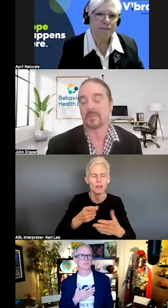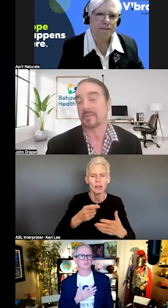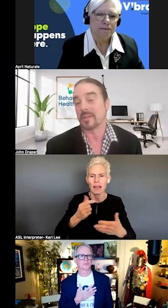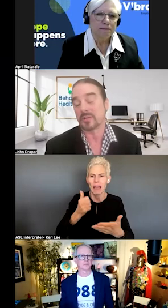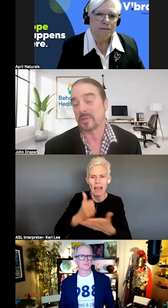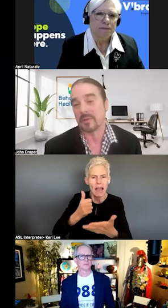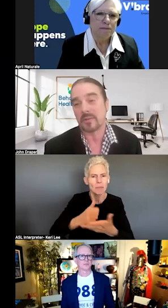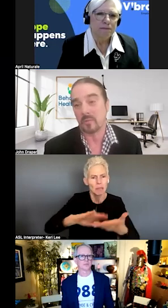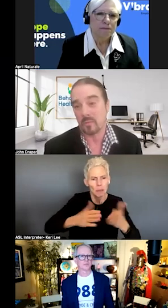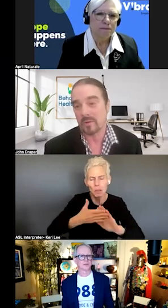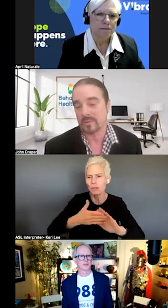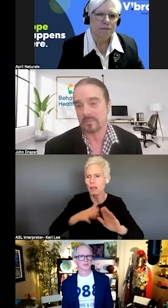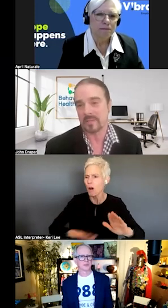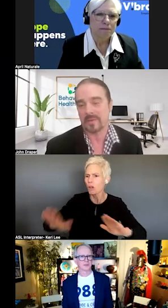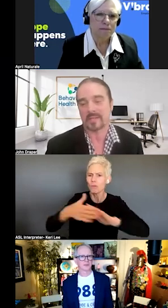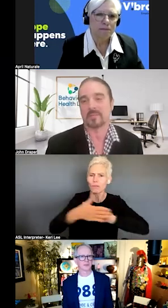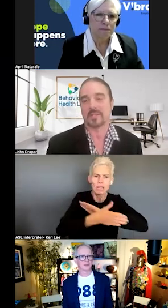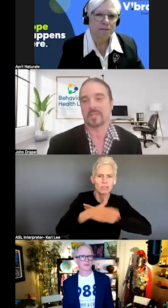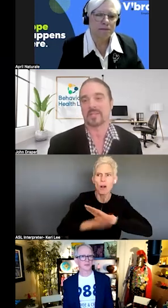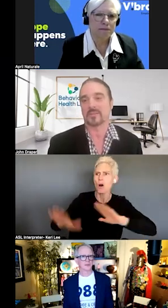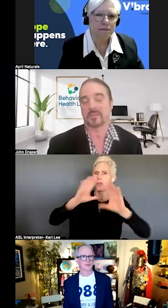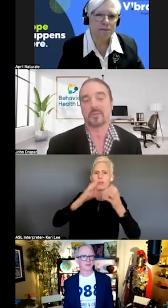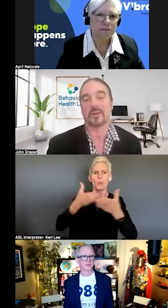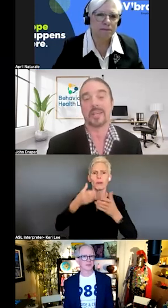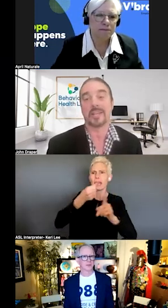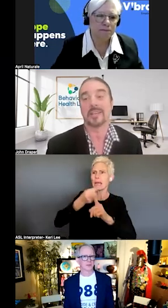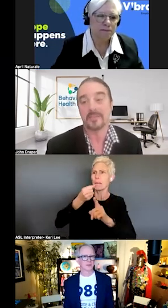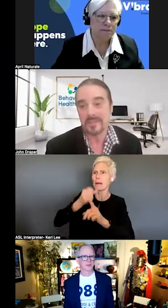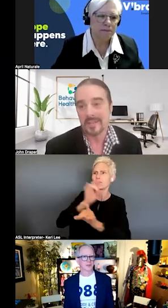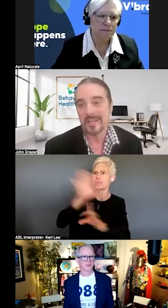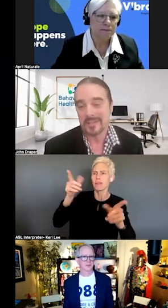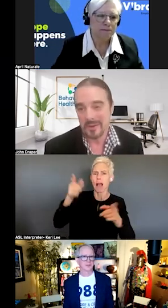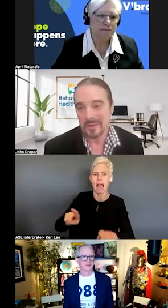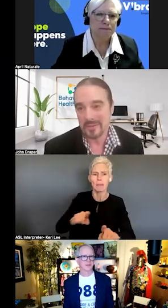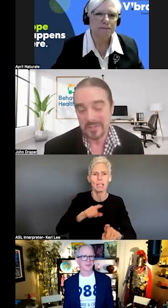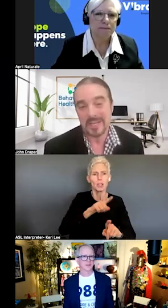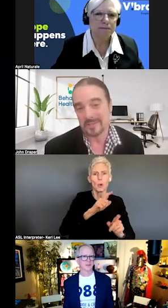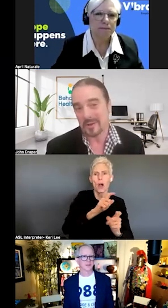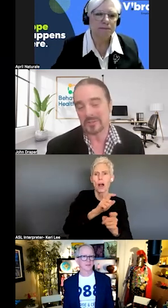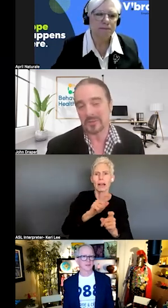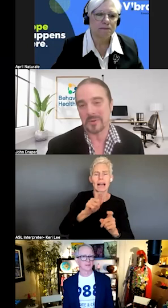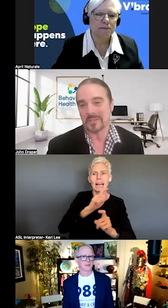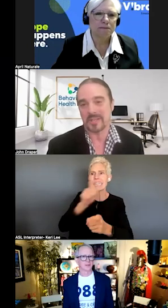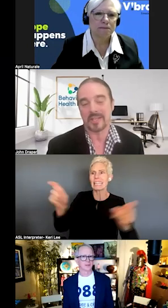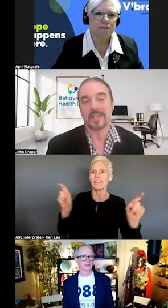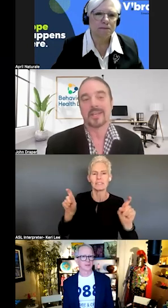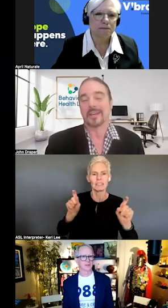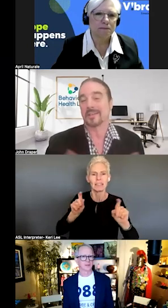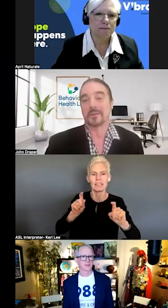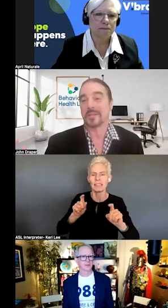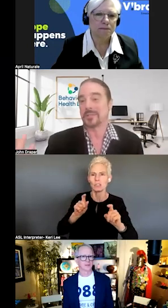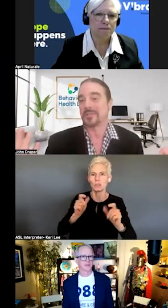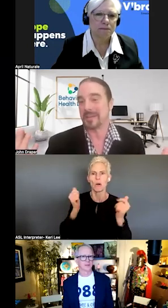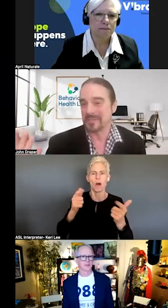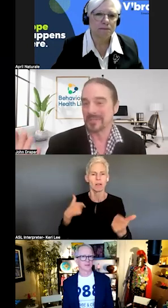communities around the country and around the world who've been impacted by disasters. You are a gift to all of us. And I also want to say